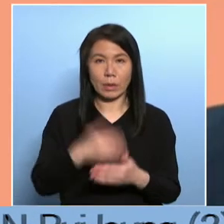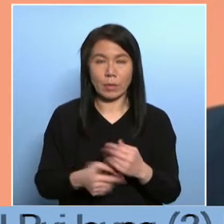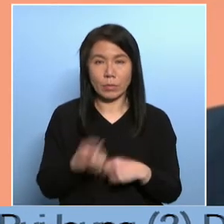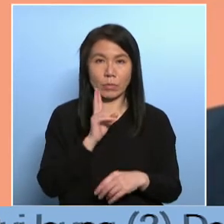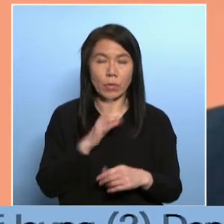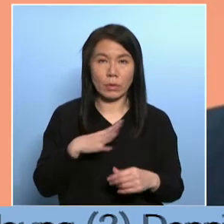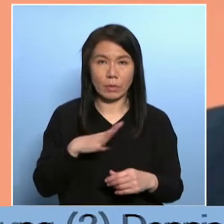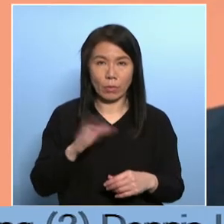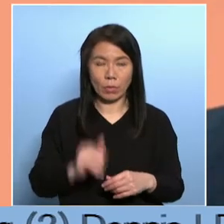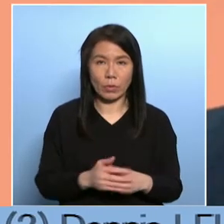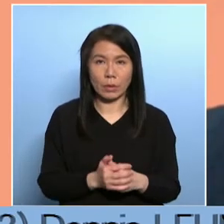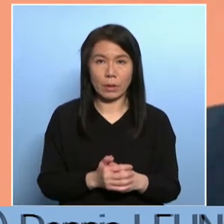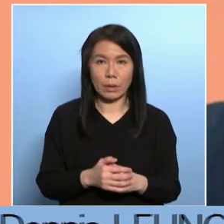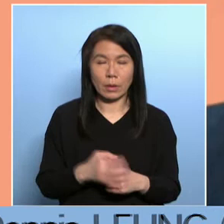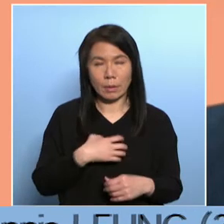deploying the high-speed rail to